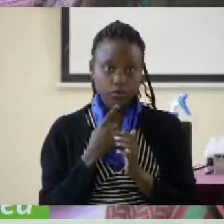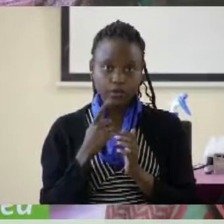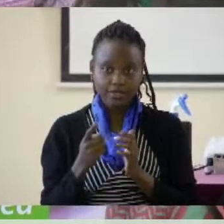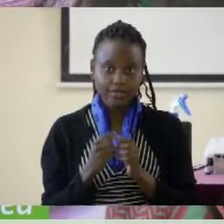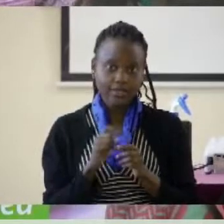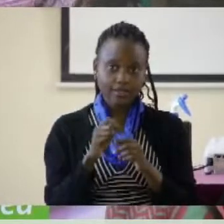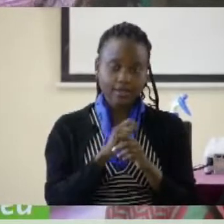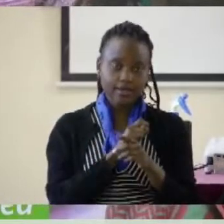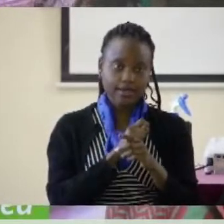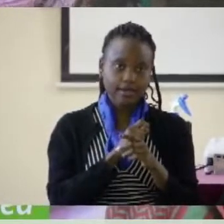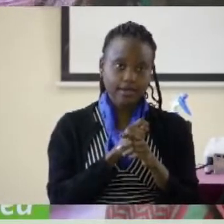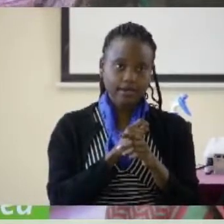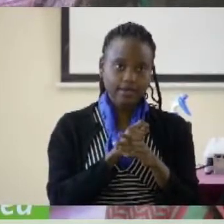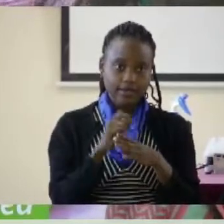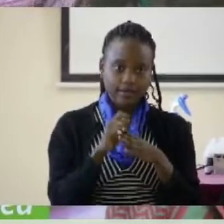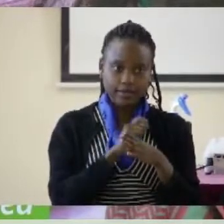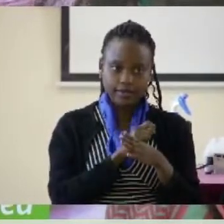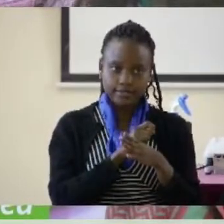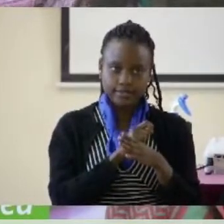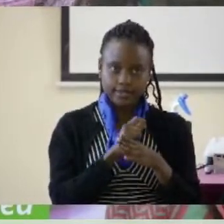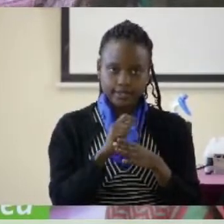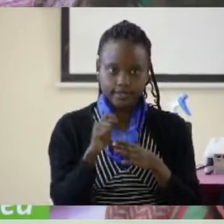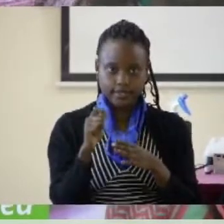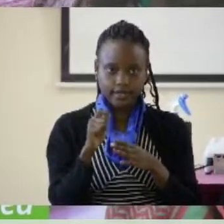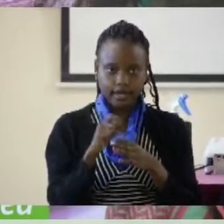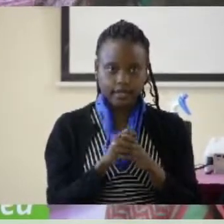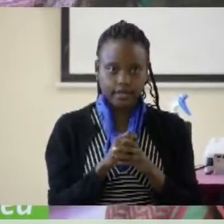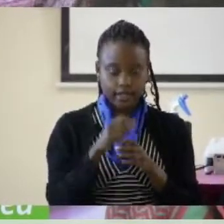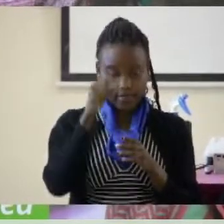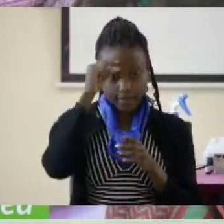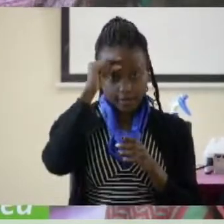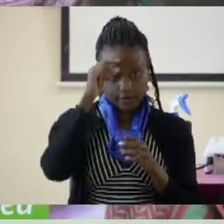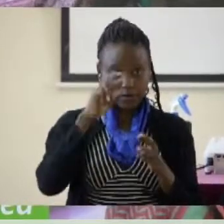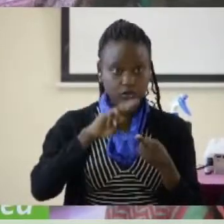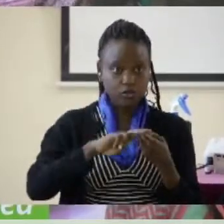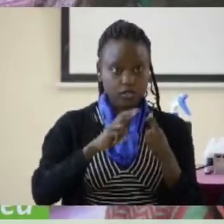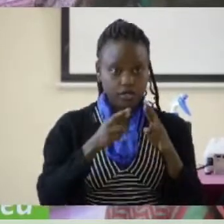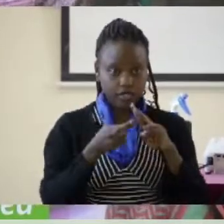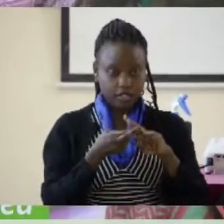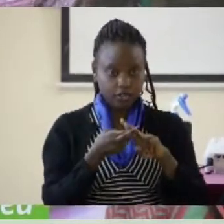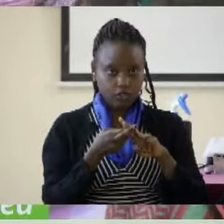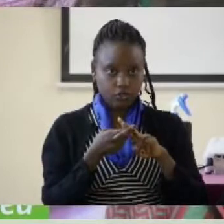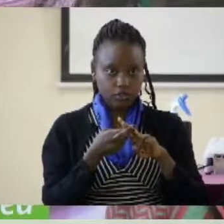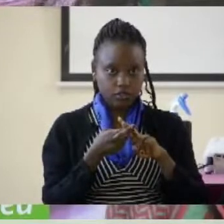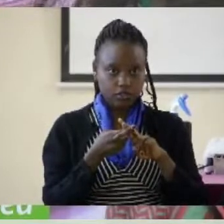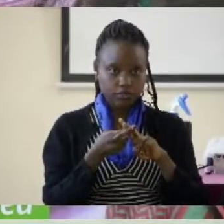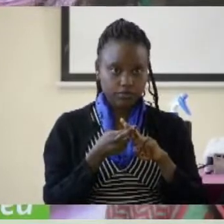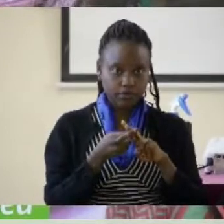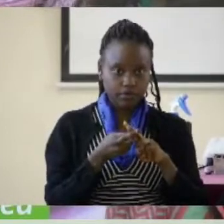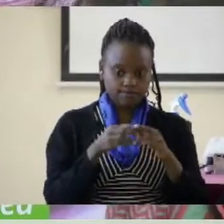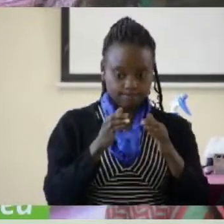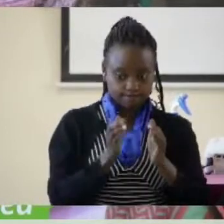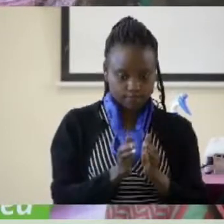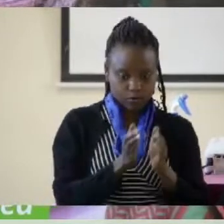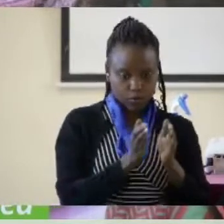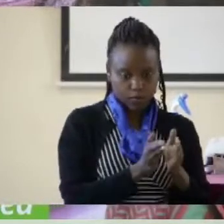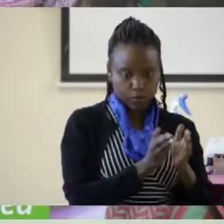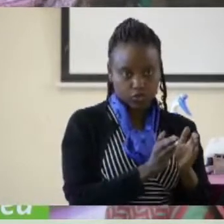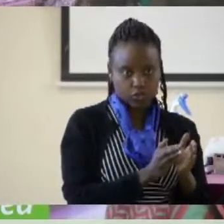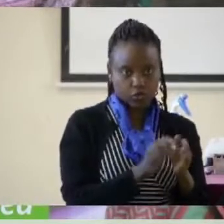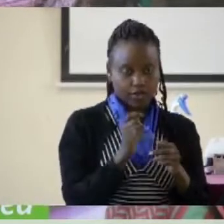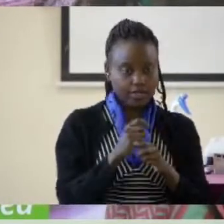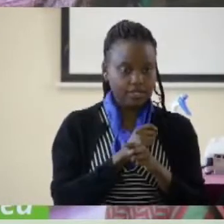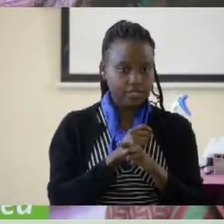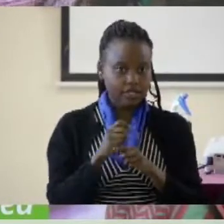train the intergovernmental relation unit's composition. Train the village